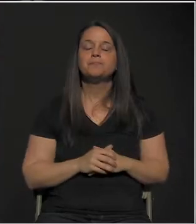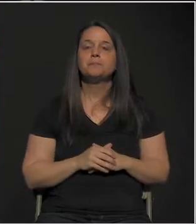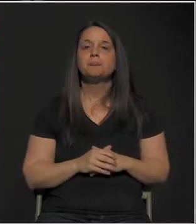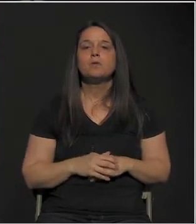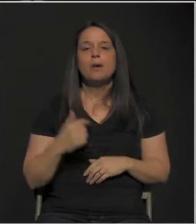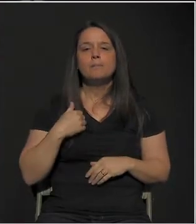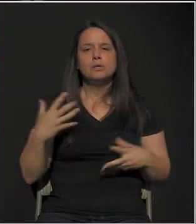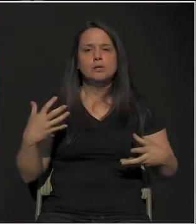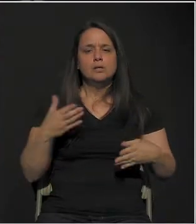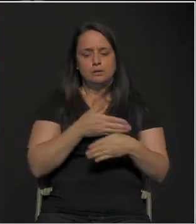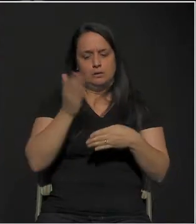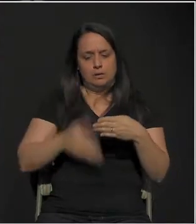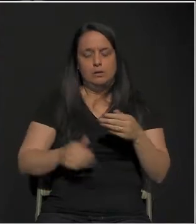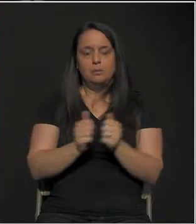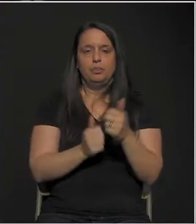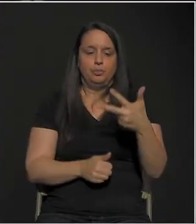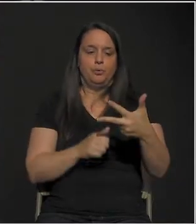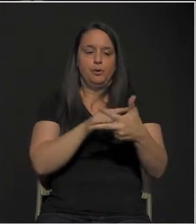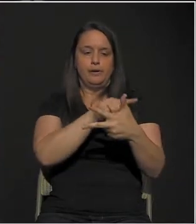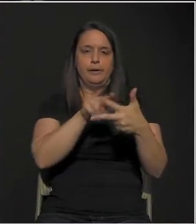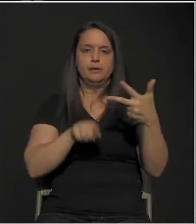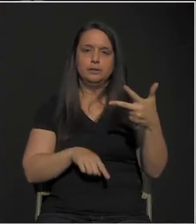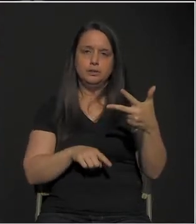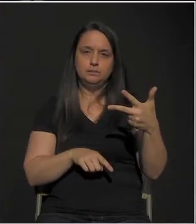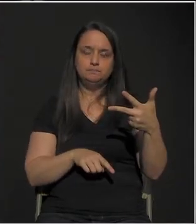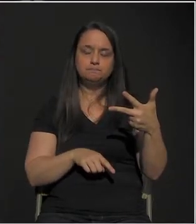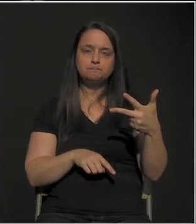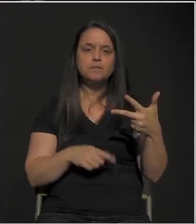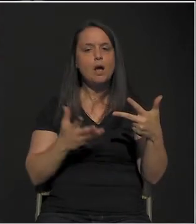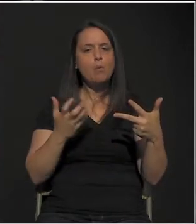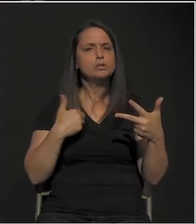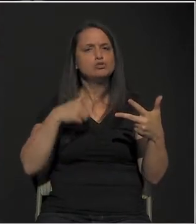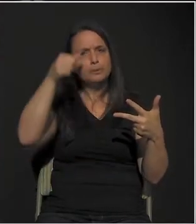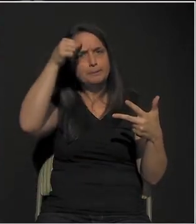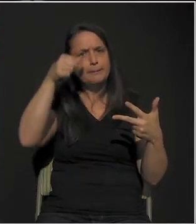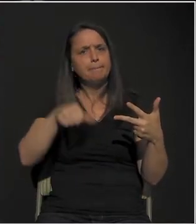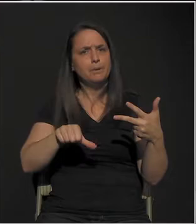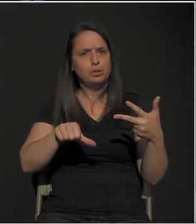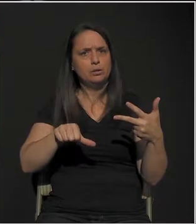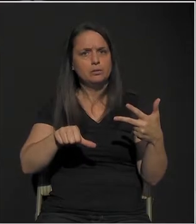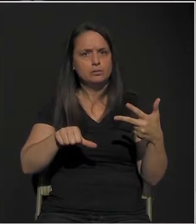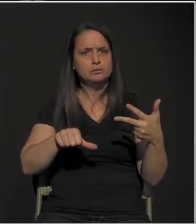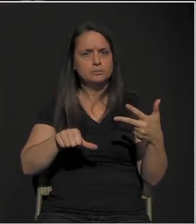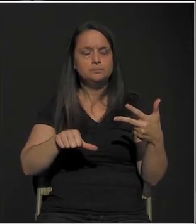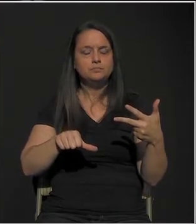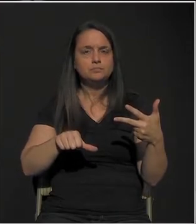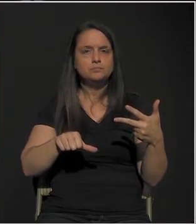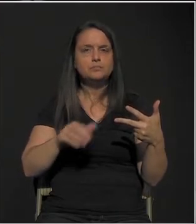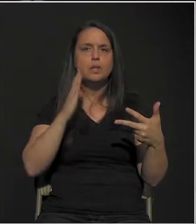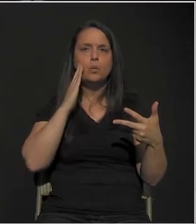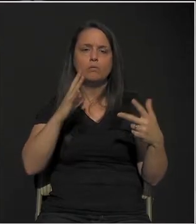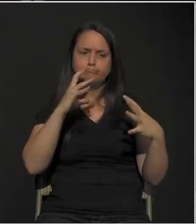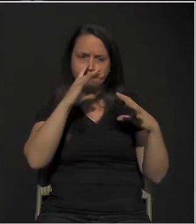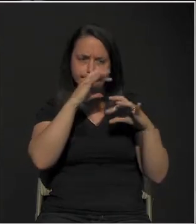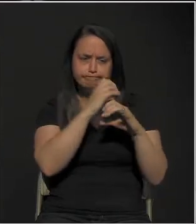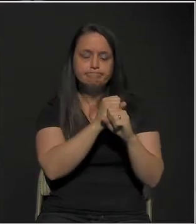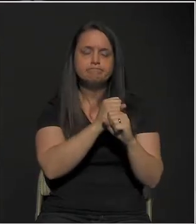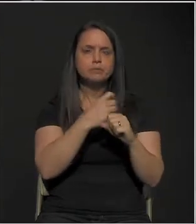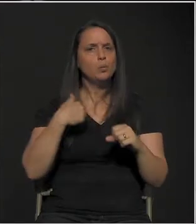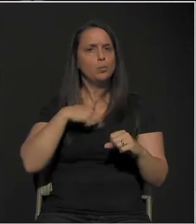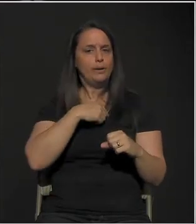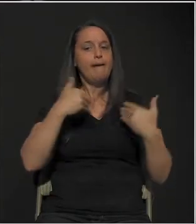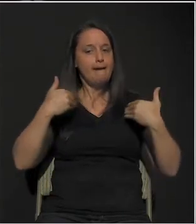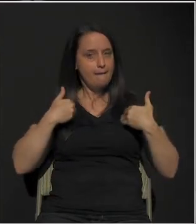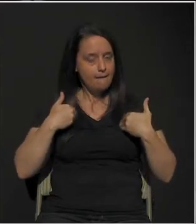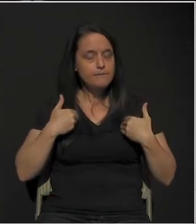three simple points that I want us to remember that are going to pull us back to this idea that we have a mission, and I want